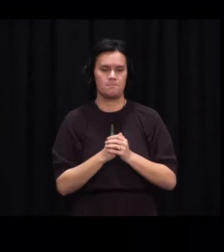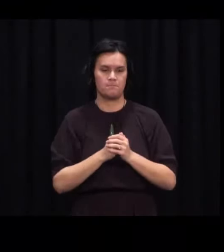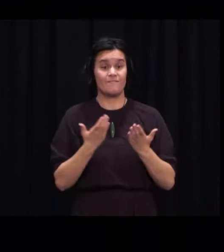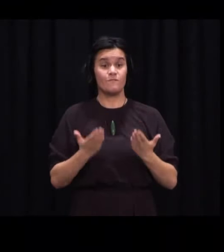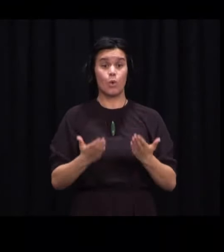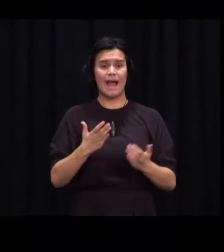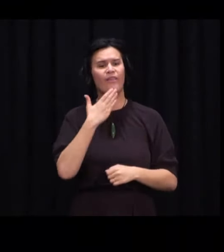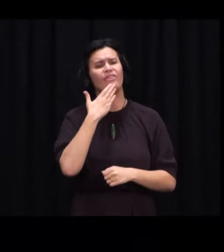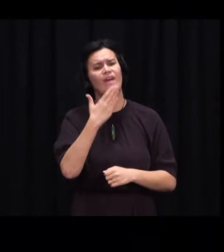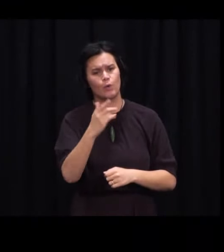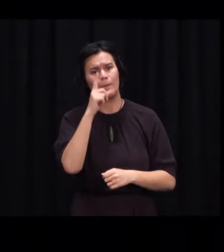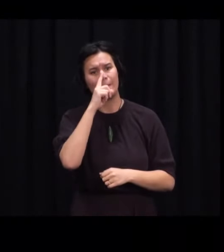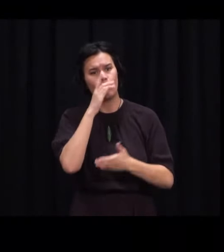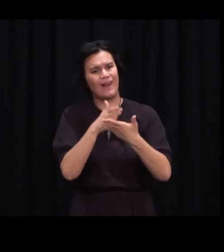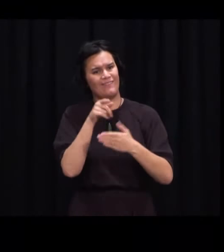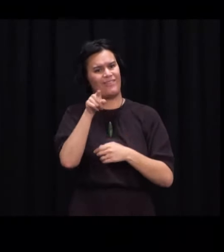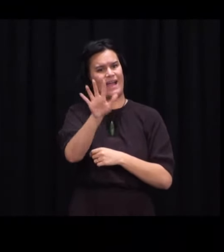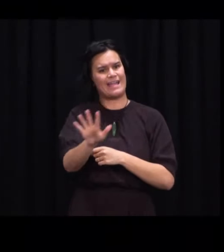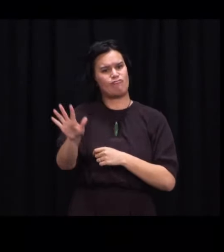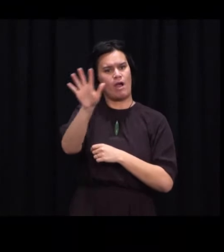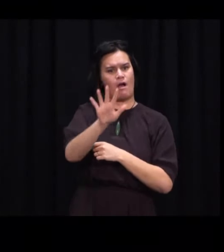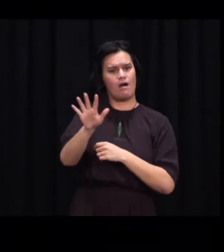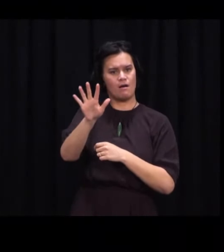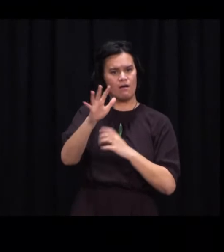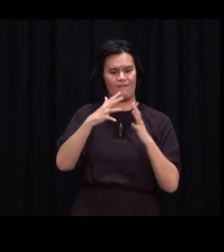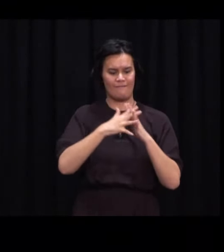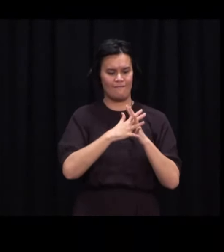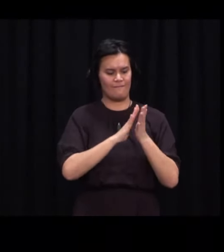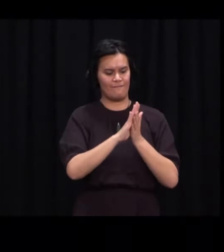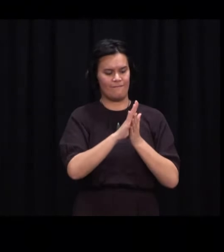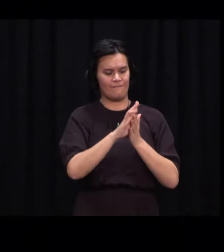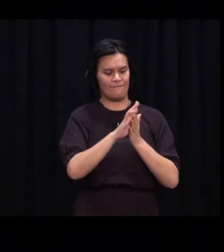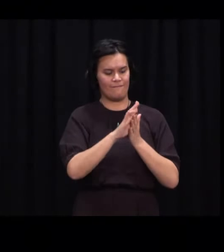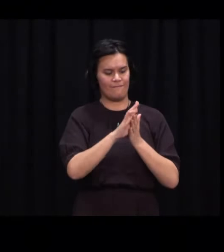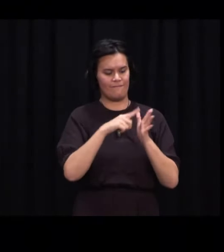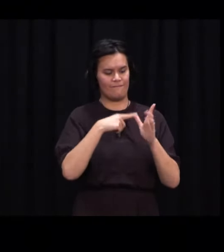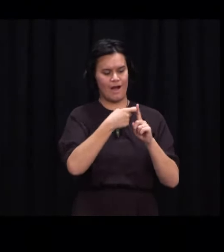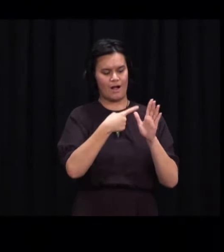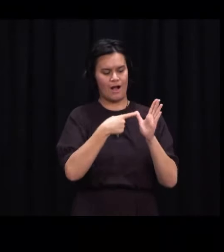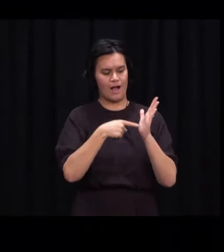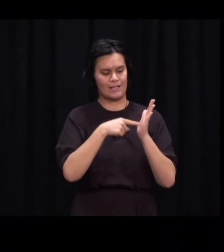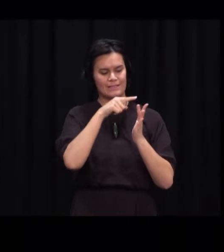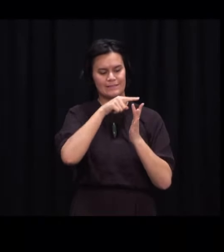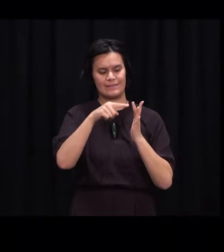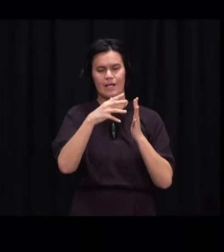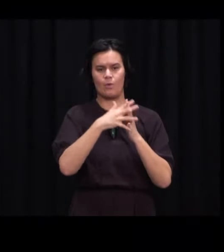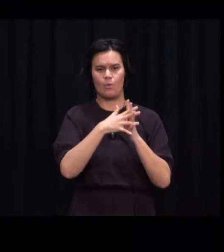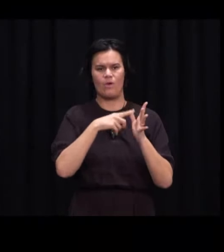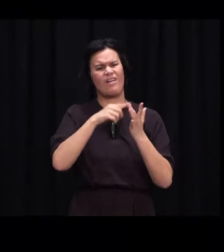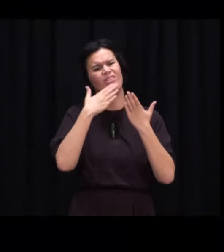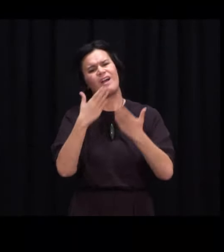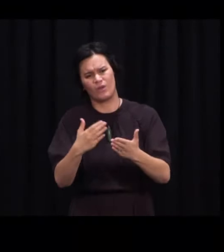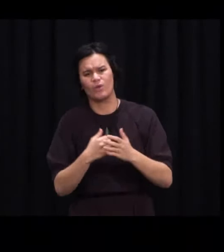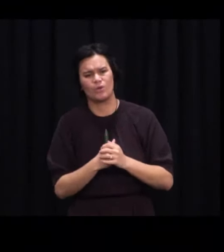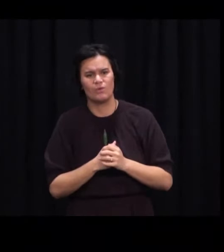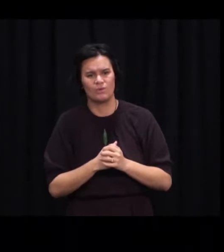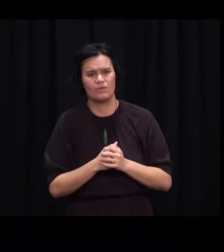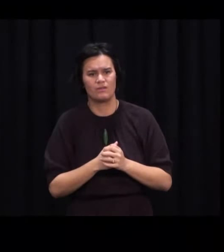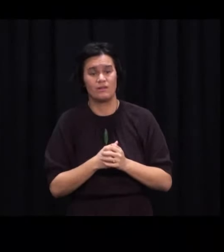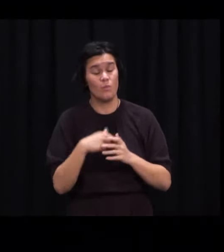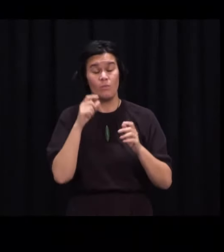locally to date who has been involved moving quickly on this. Your help has been greatly appreciated. We have been thrown